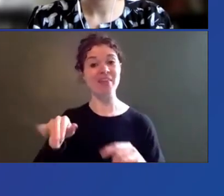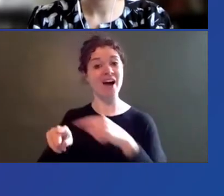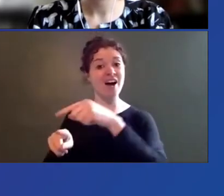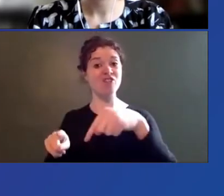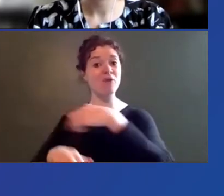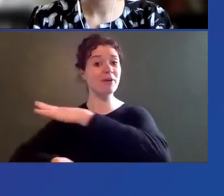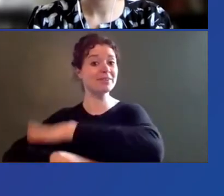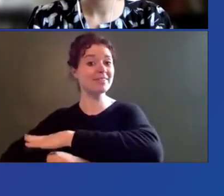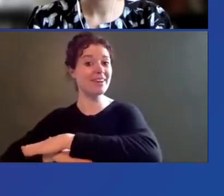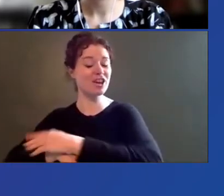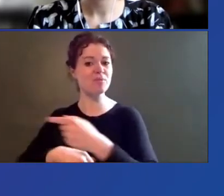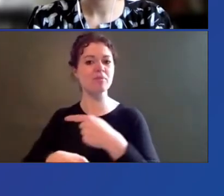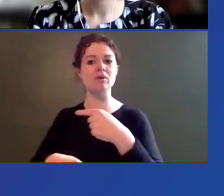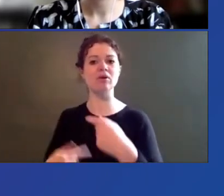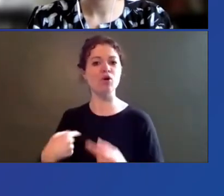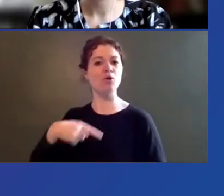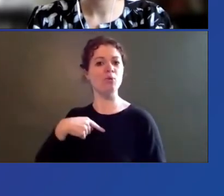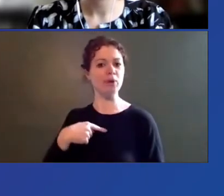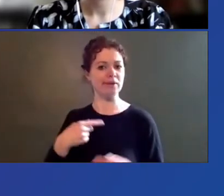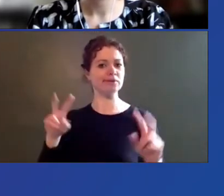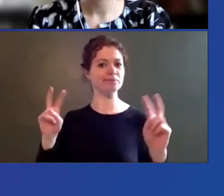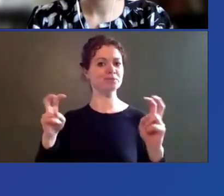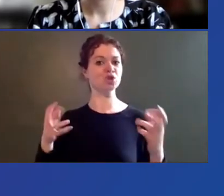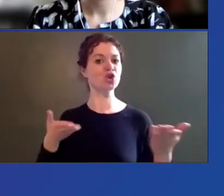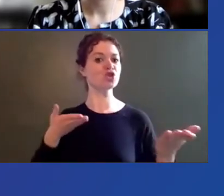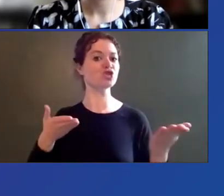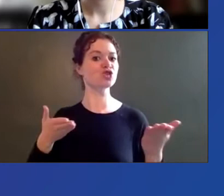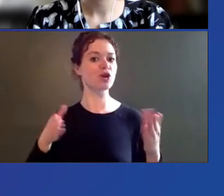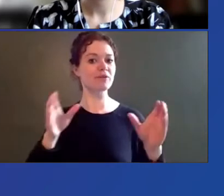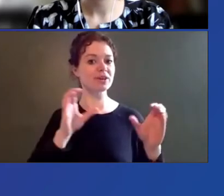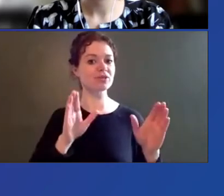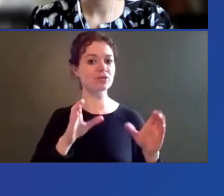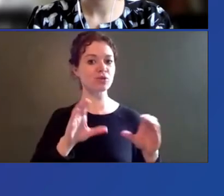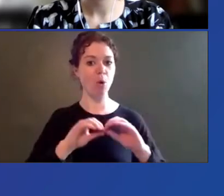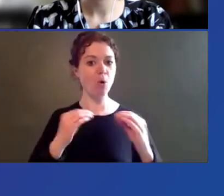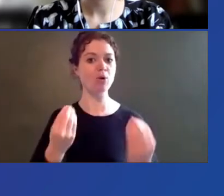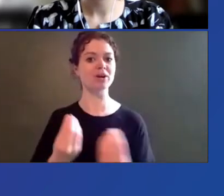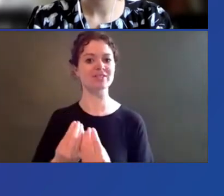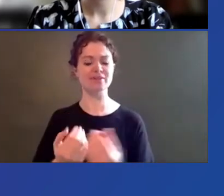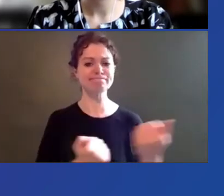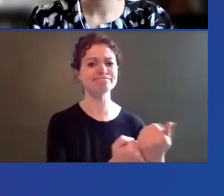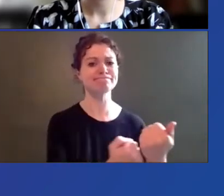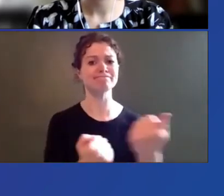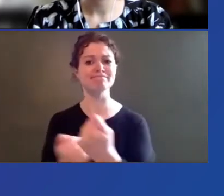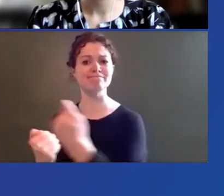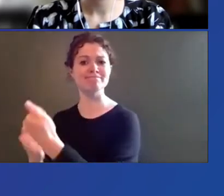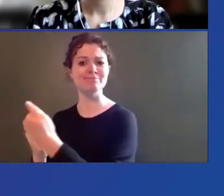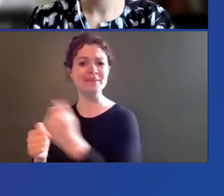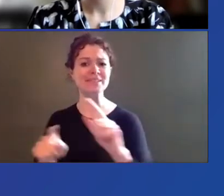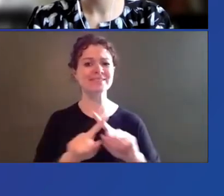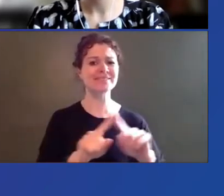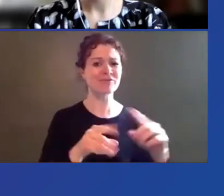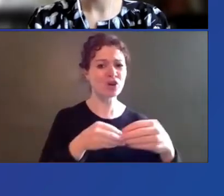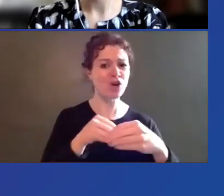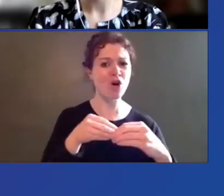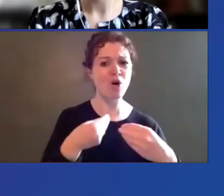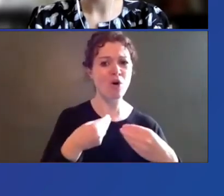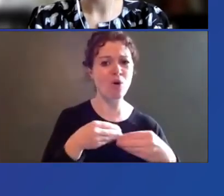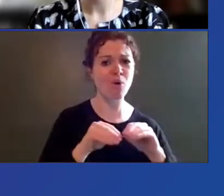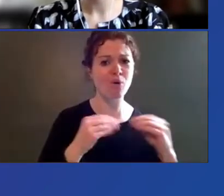consistently, we're a service organization that supports hundreds of organizations across New York City and thousands of artists.